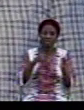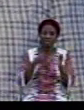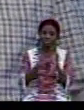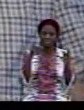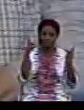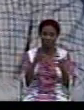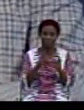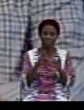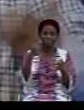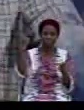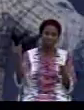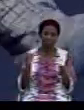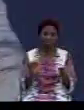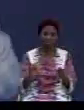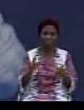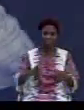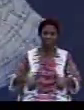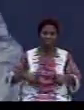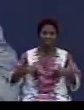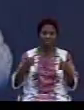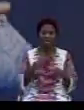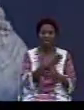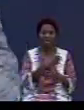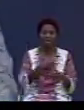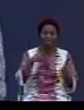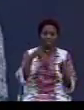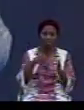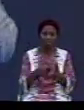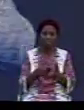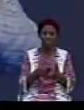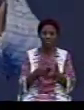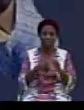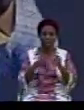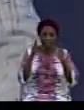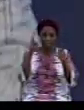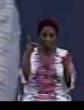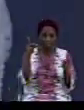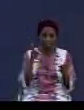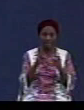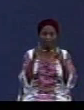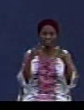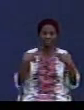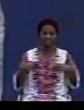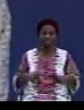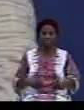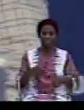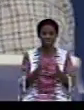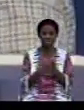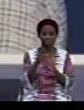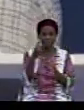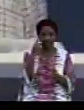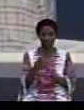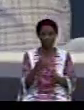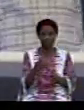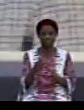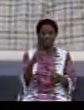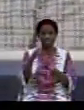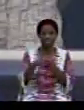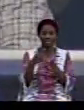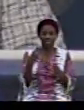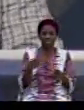life, and this perfect health that you see, perfect soundness in the presence of